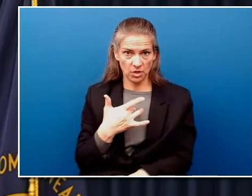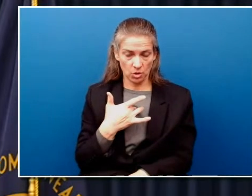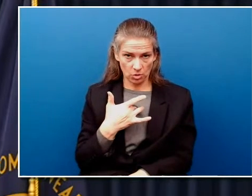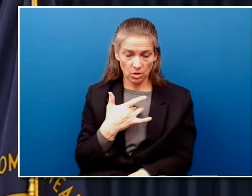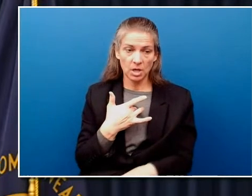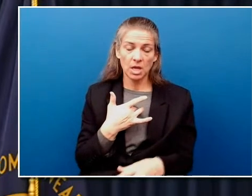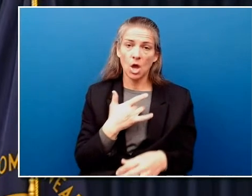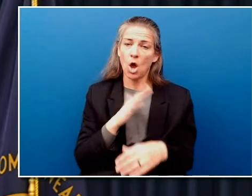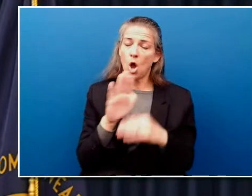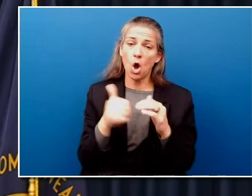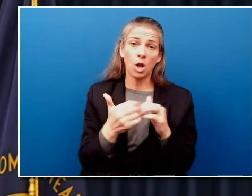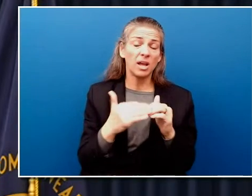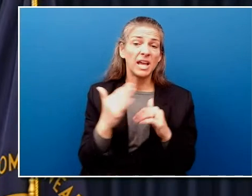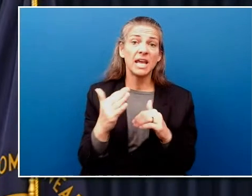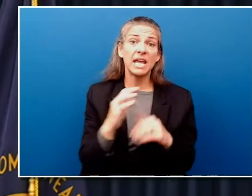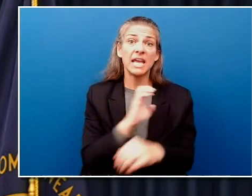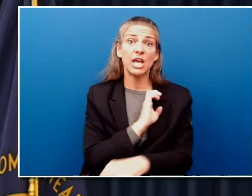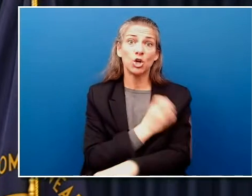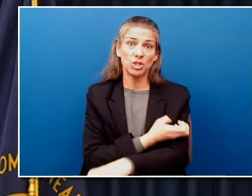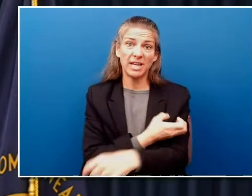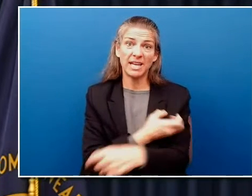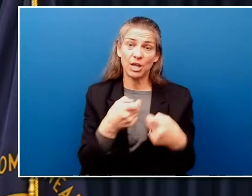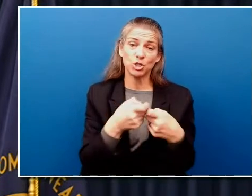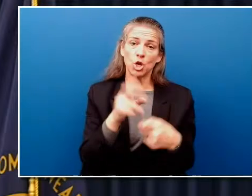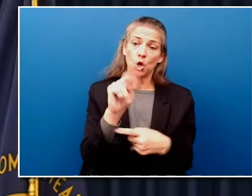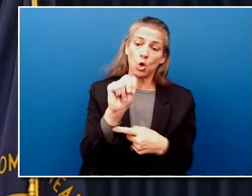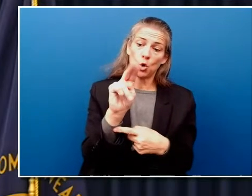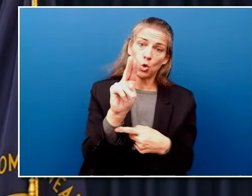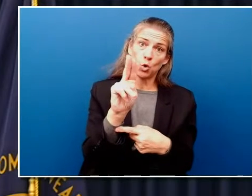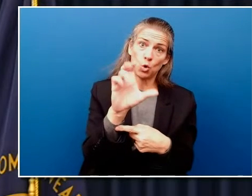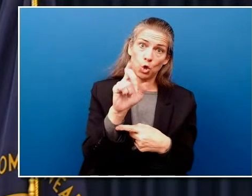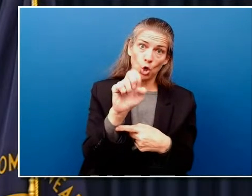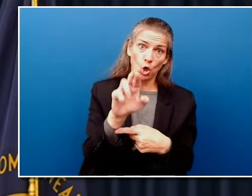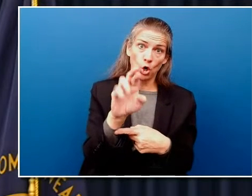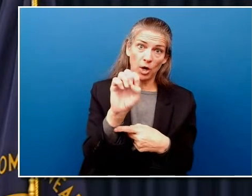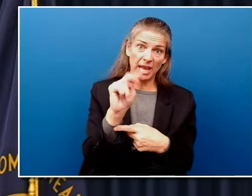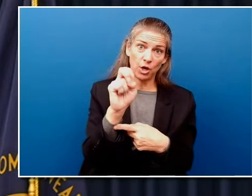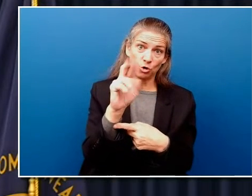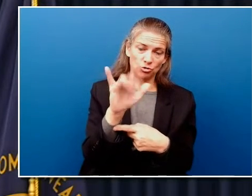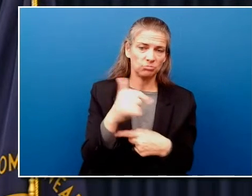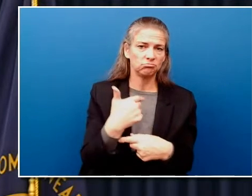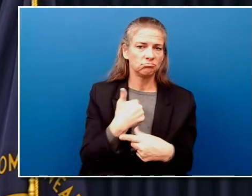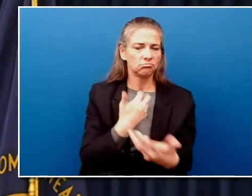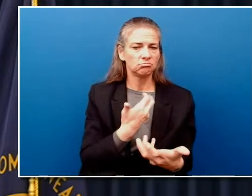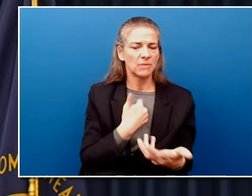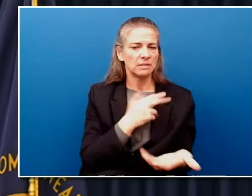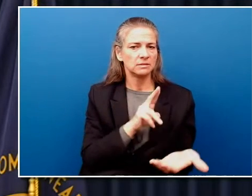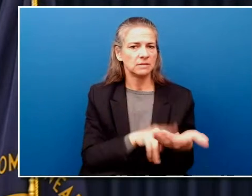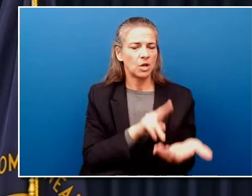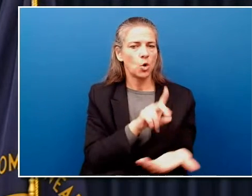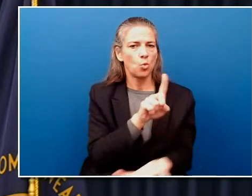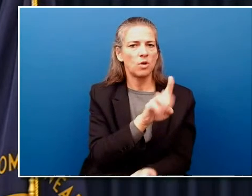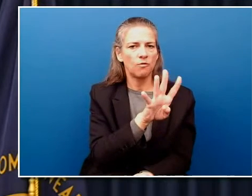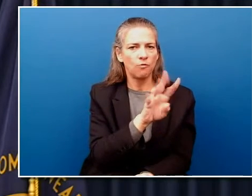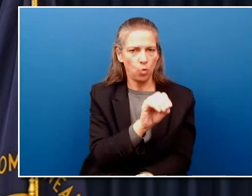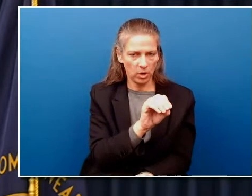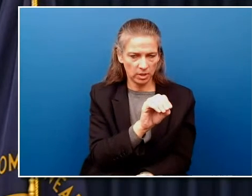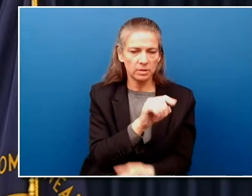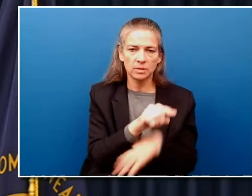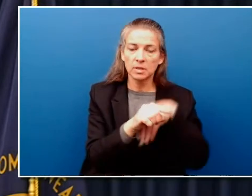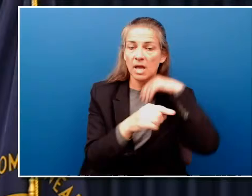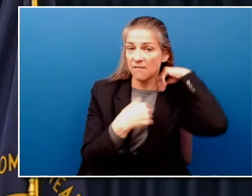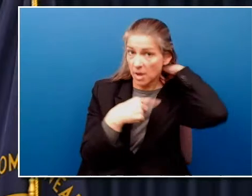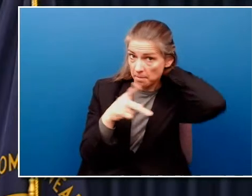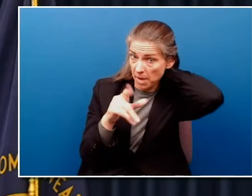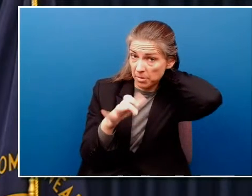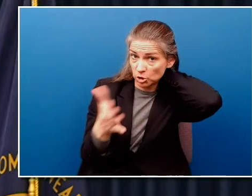that includes nuclear energy. And that's why I signed Senate Joint Resolution 140, which directs the Public Service Commission